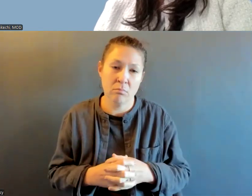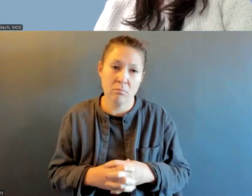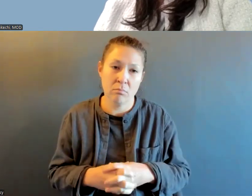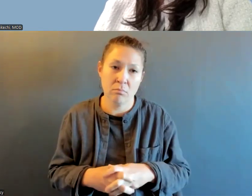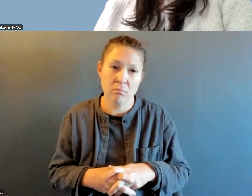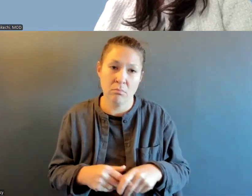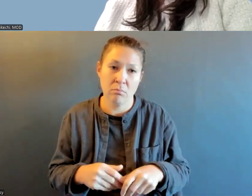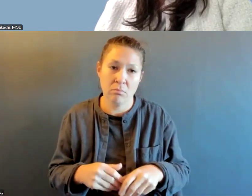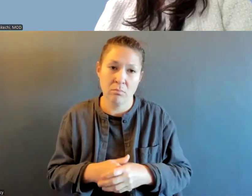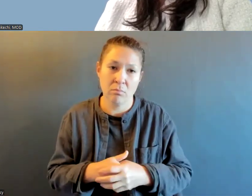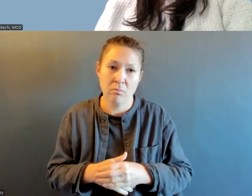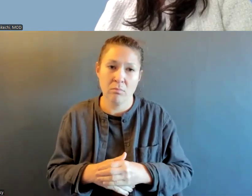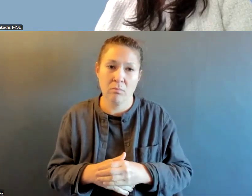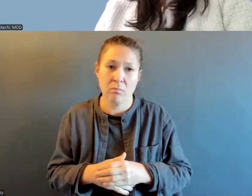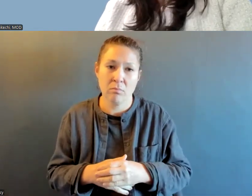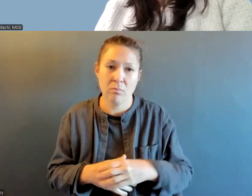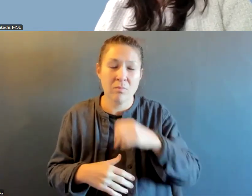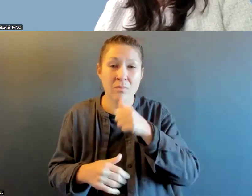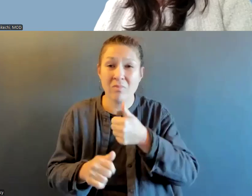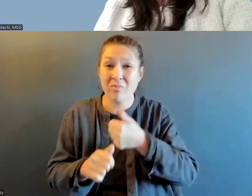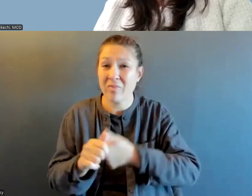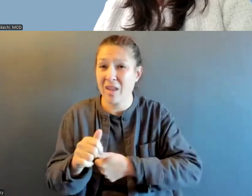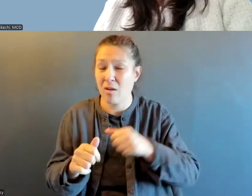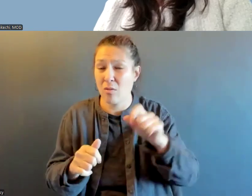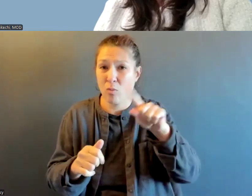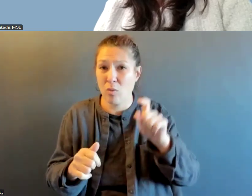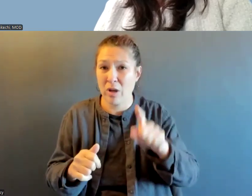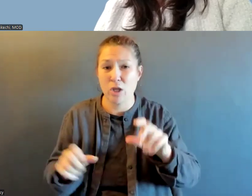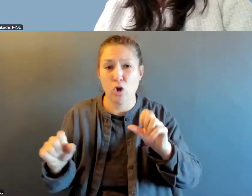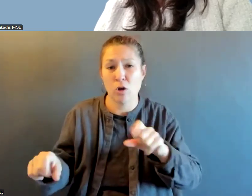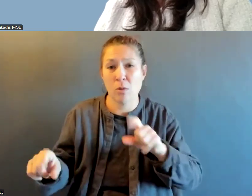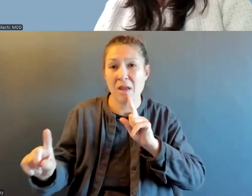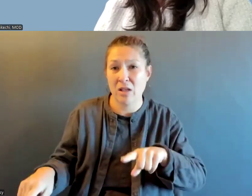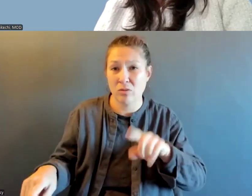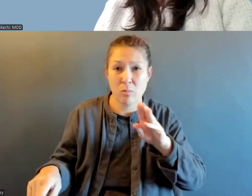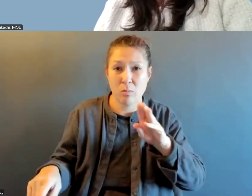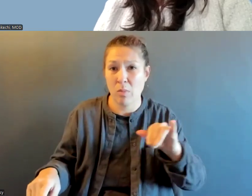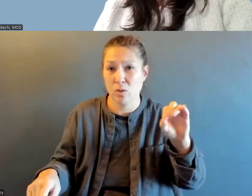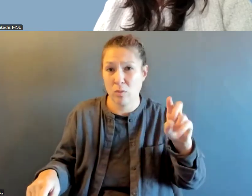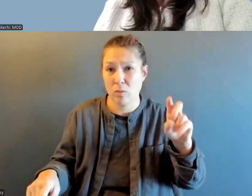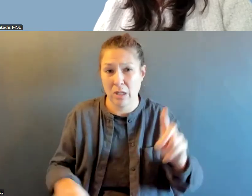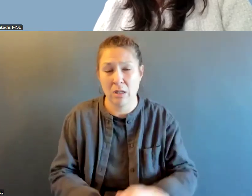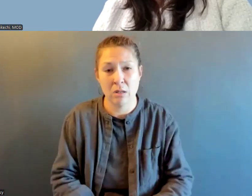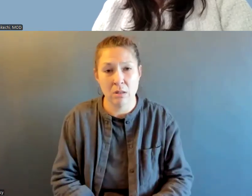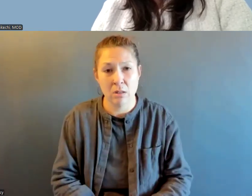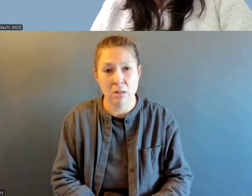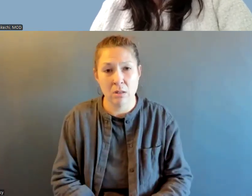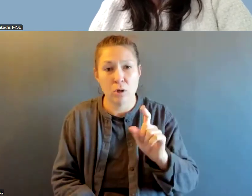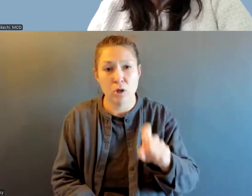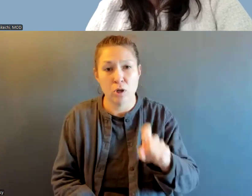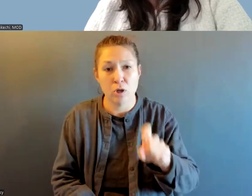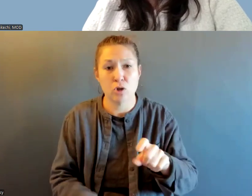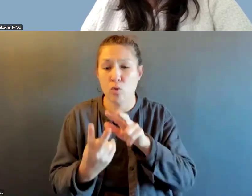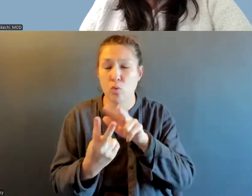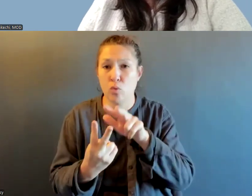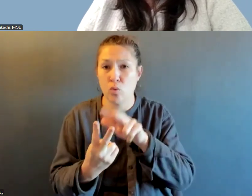So not every question that comes to the commission is going to be able to be answered by the commission, but you should do two things. One, make sure you have a nice